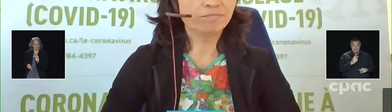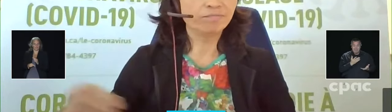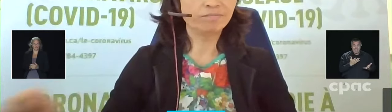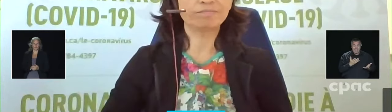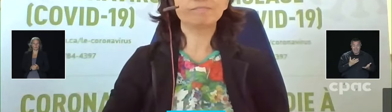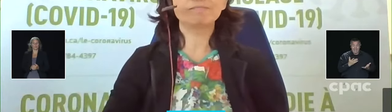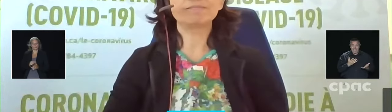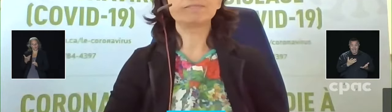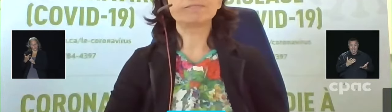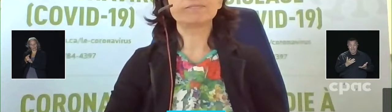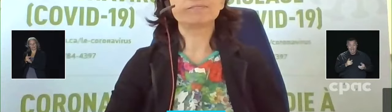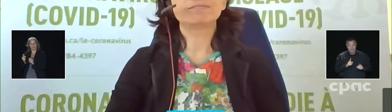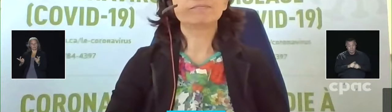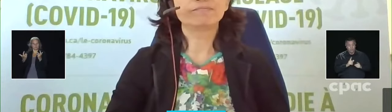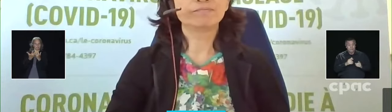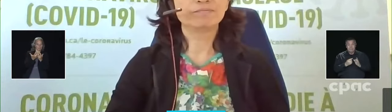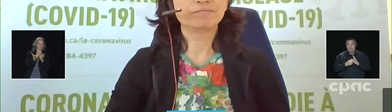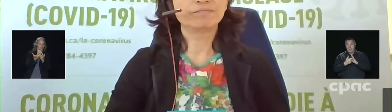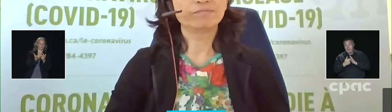measures.